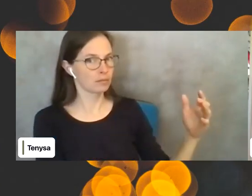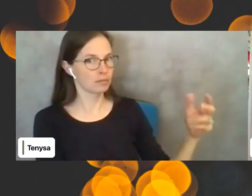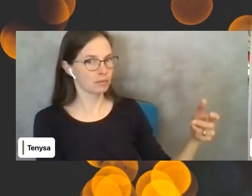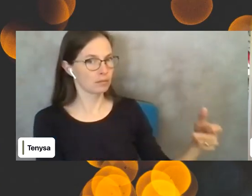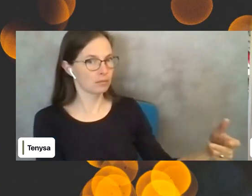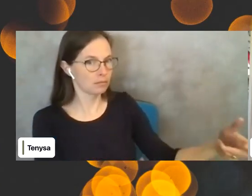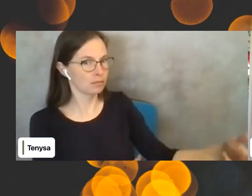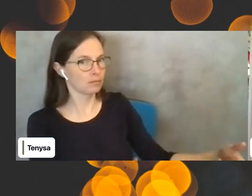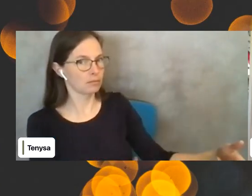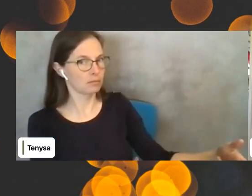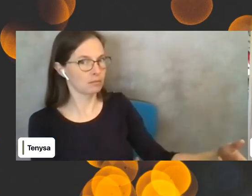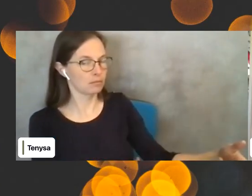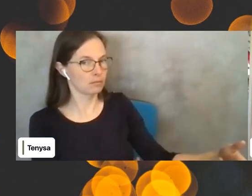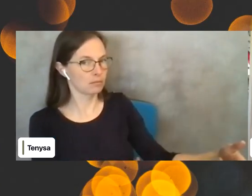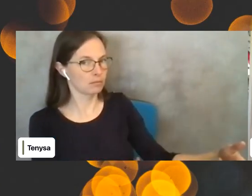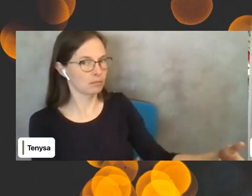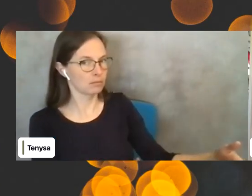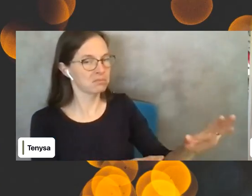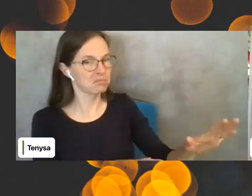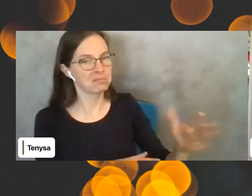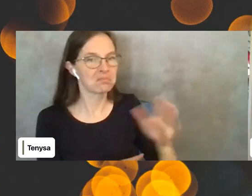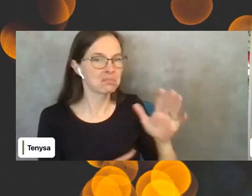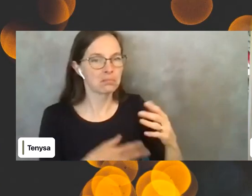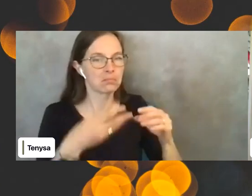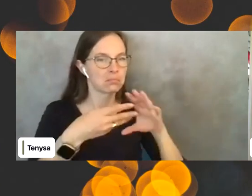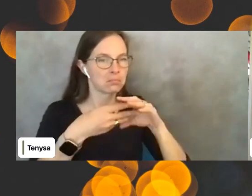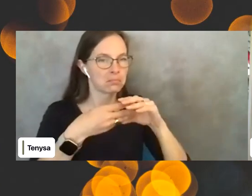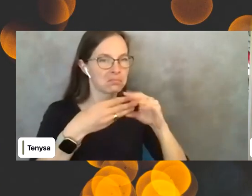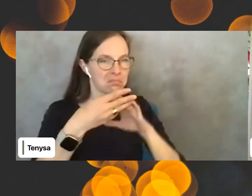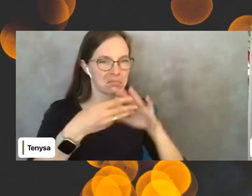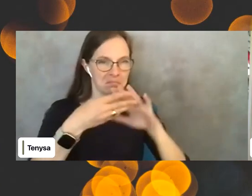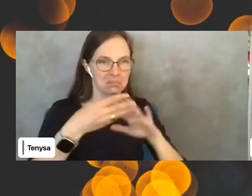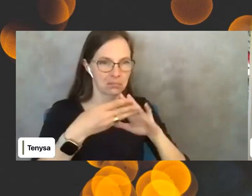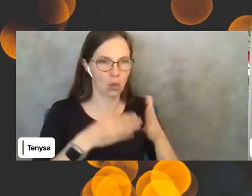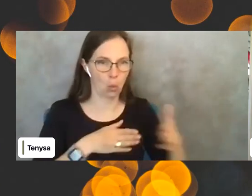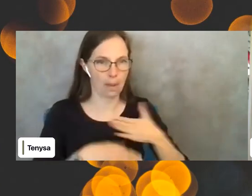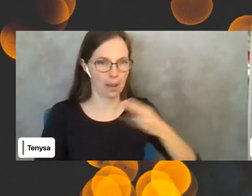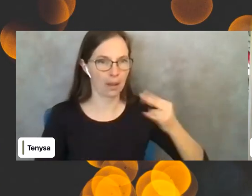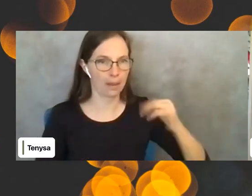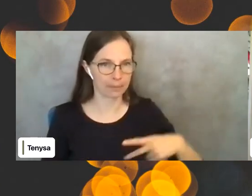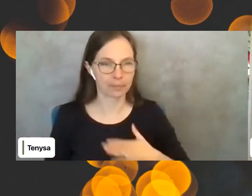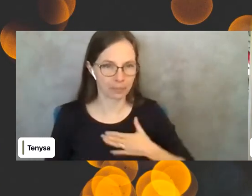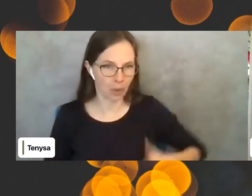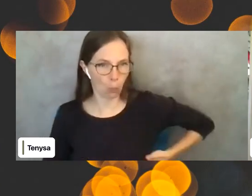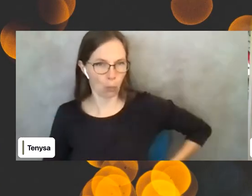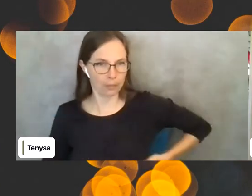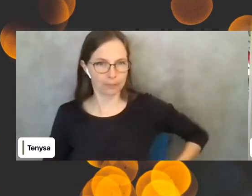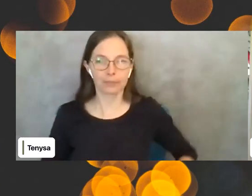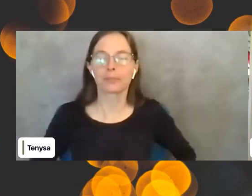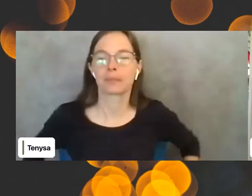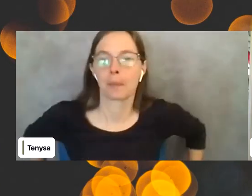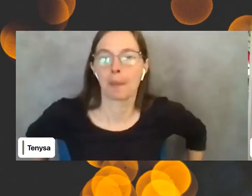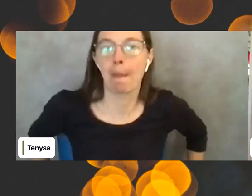a gentle 4-finger distance from my my waist, my hip. And